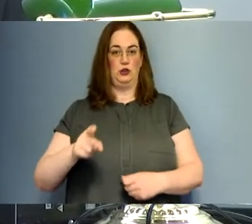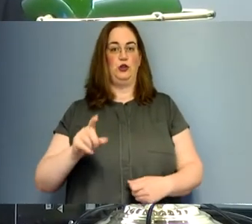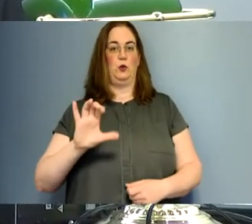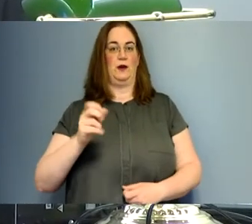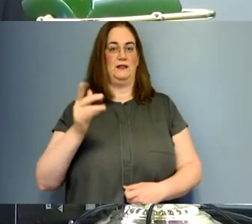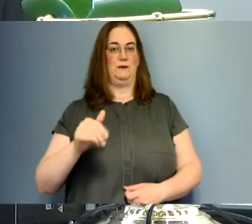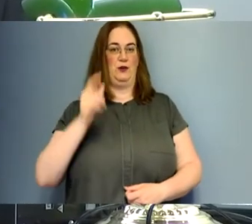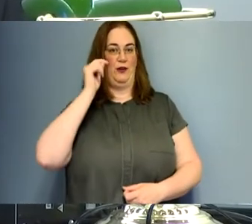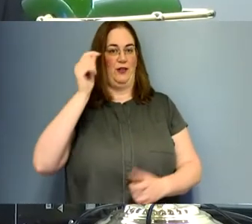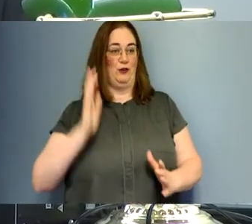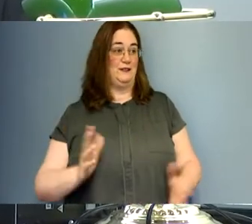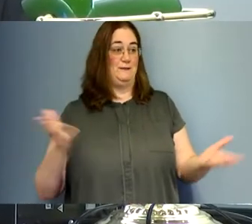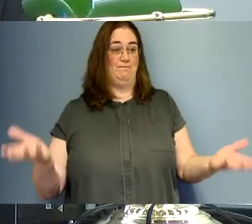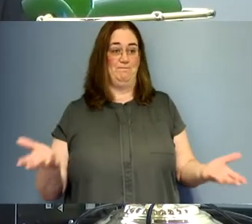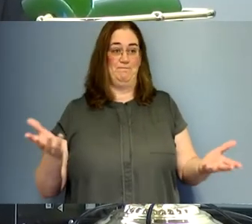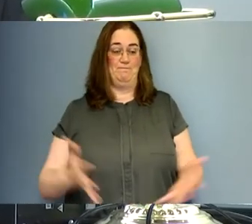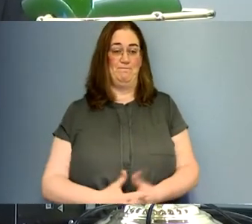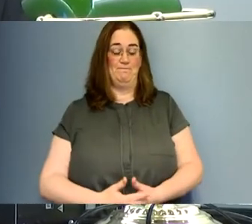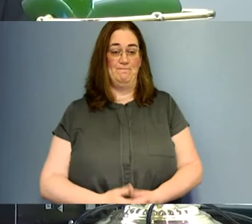You know?